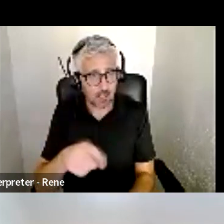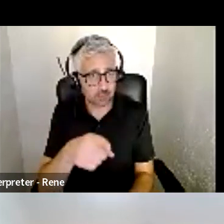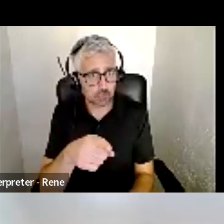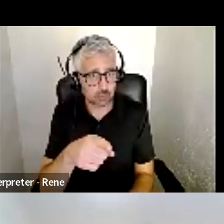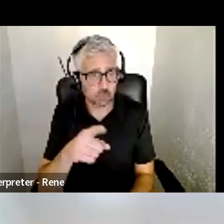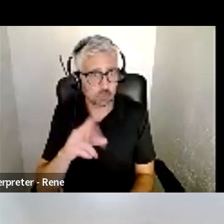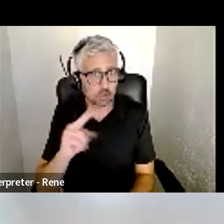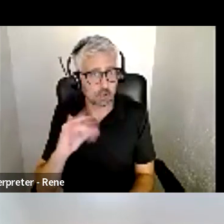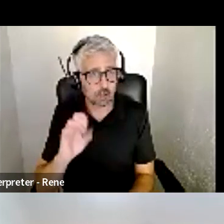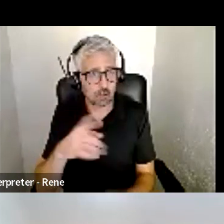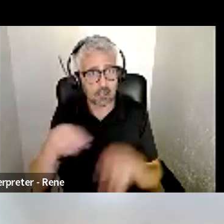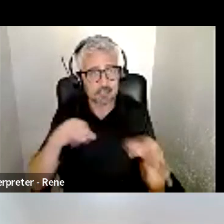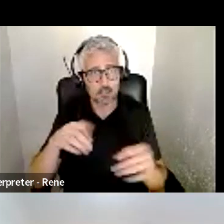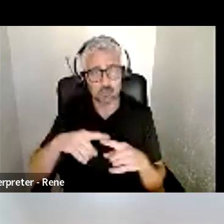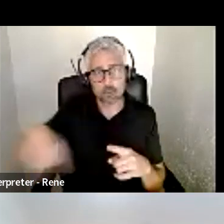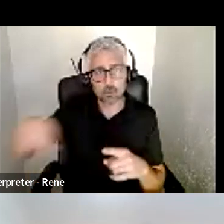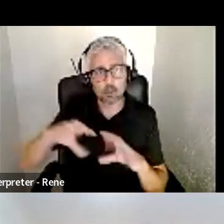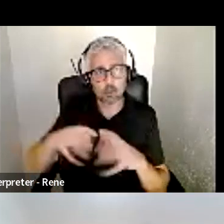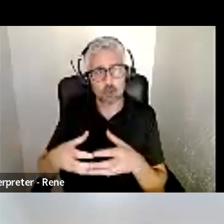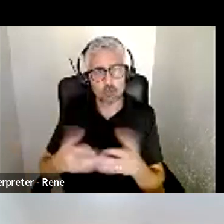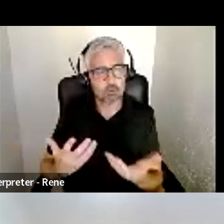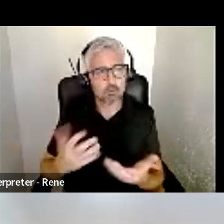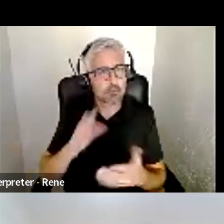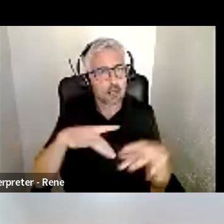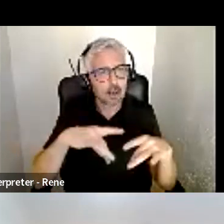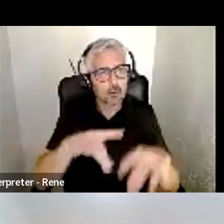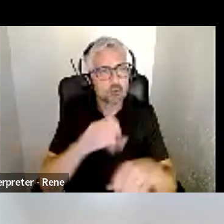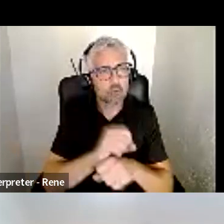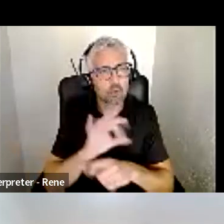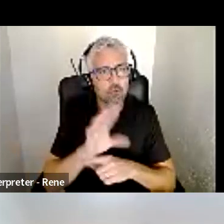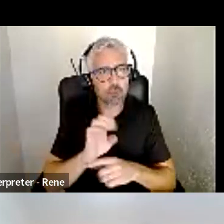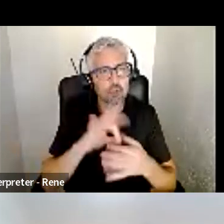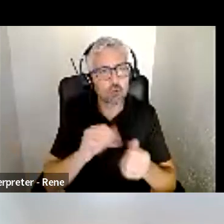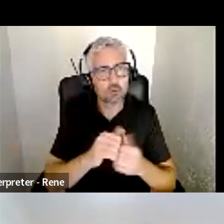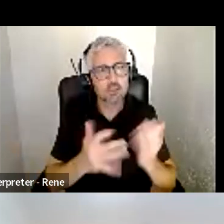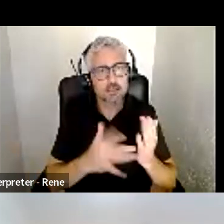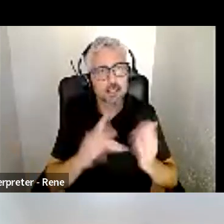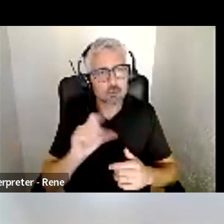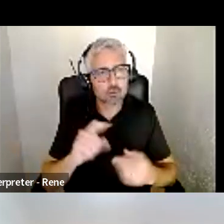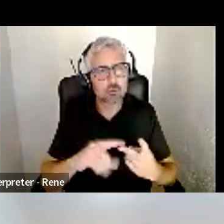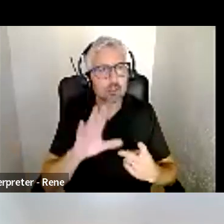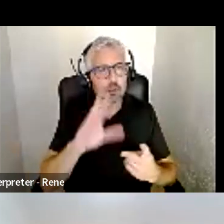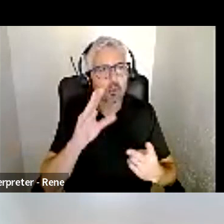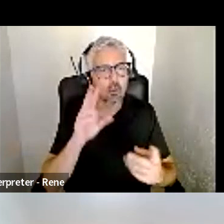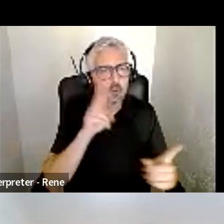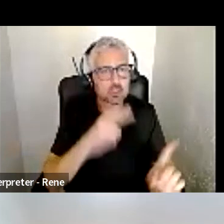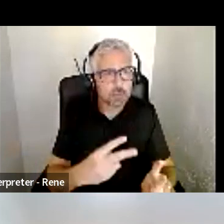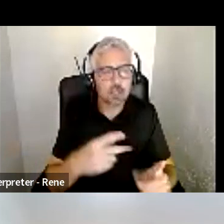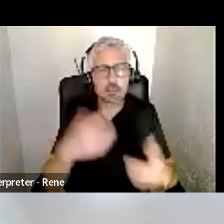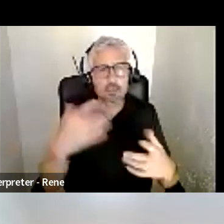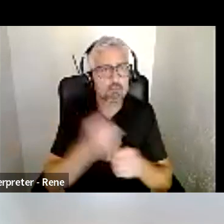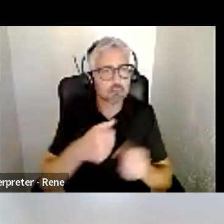to explain to the group where acquisition workforce is on tech tools, what your thinking is, you know, kind of recap where you've